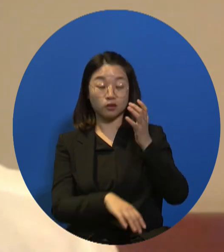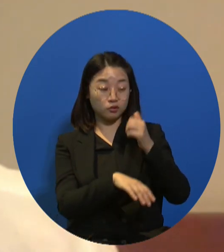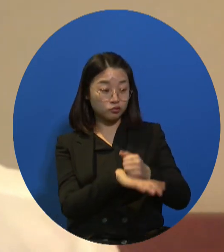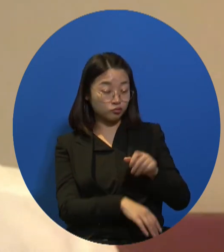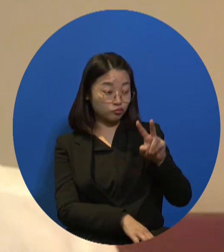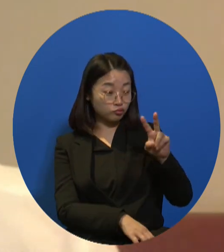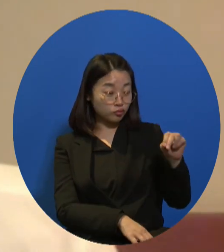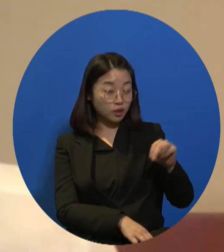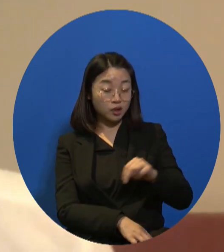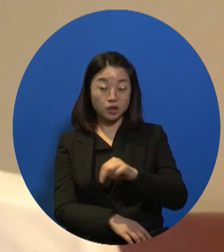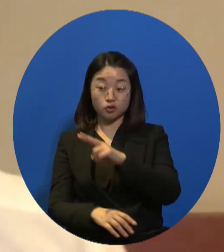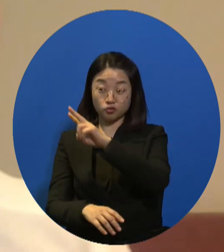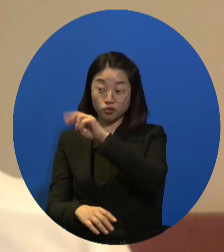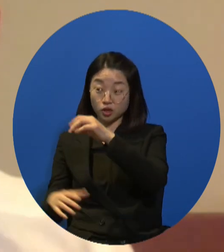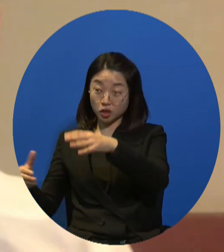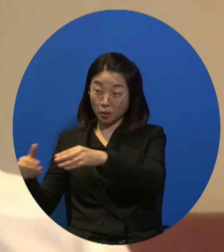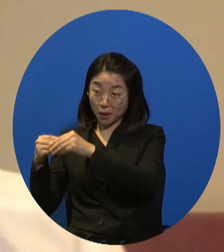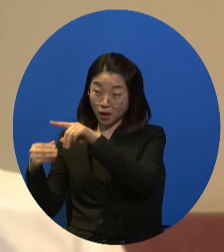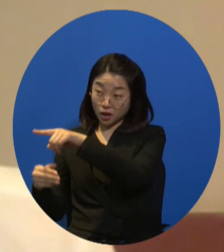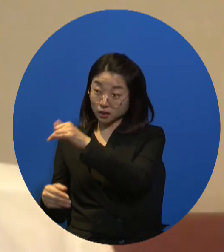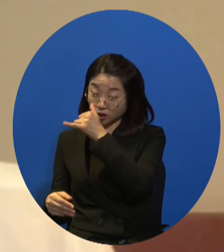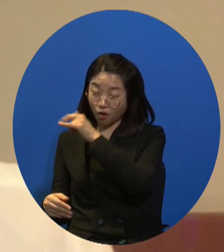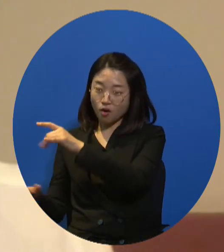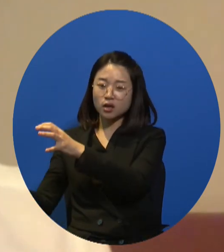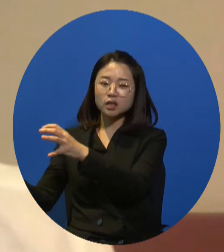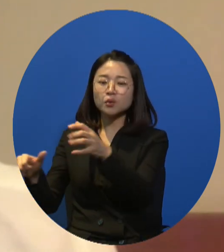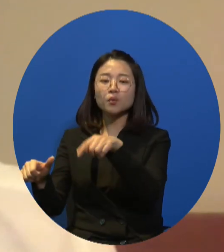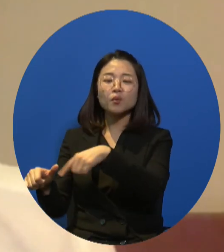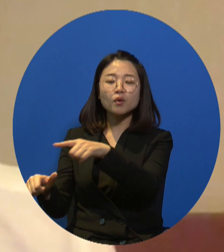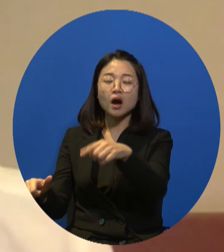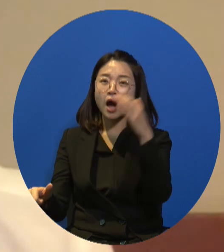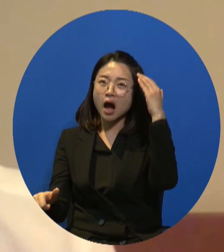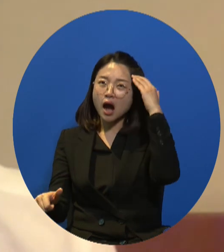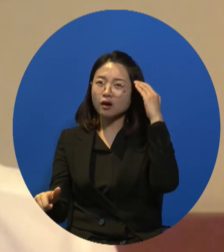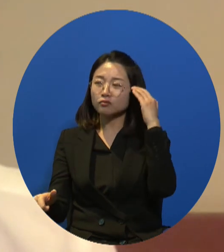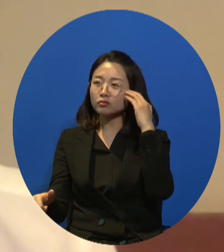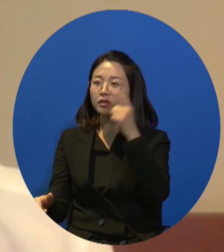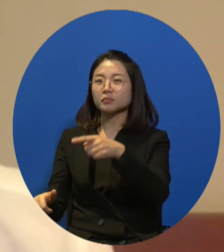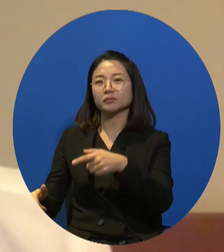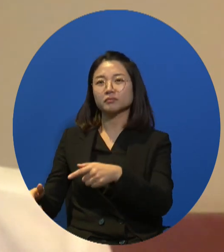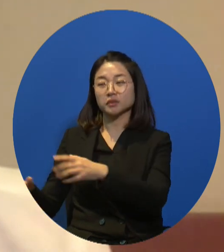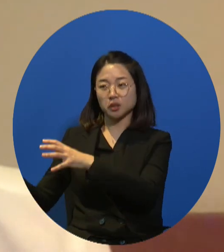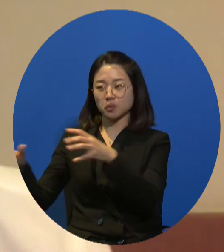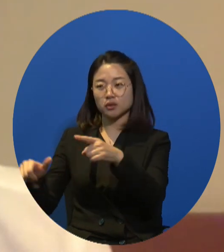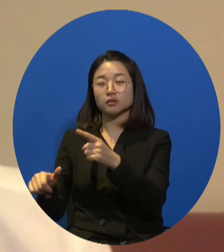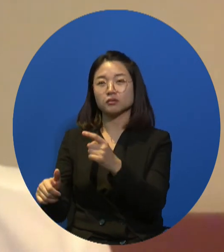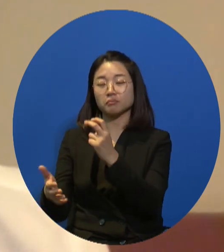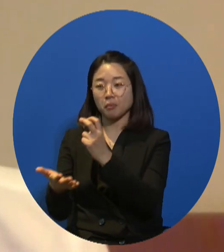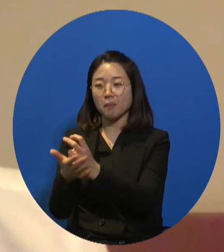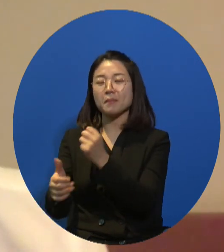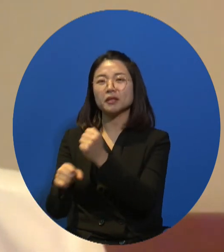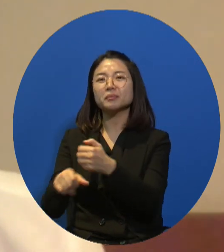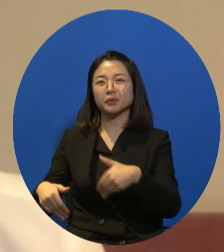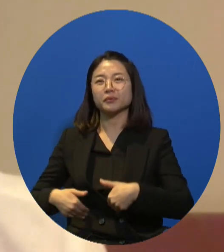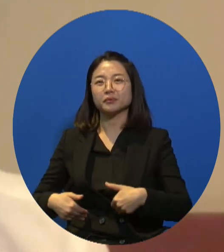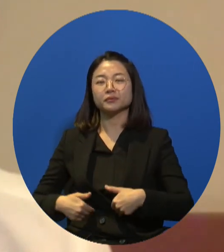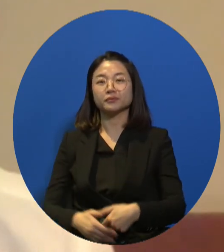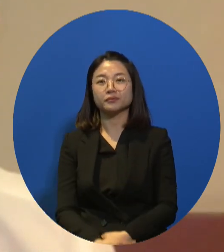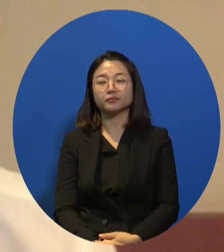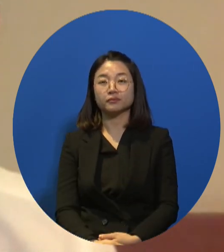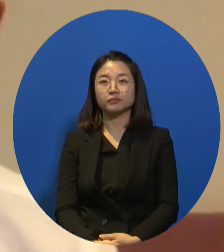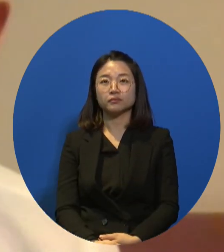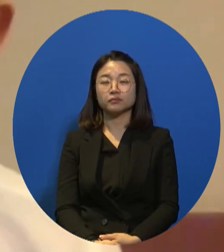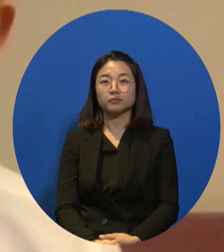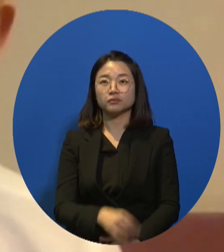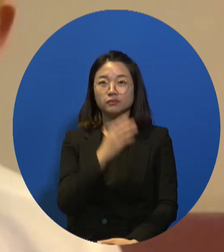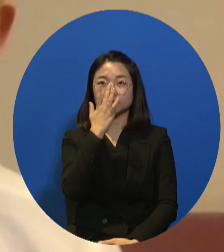would remind everyone there that you can also address issues to the special procedures and mandate holders